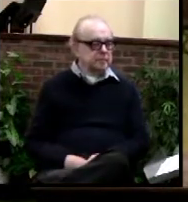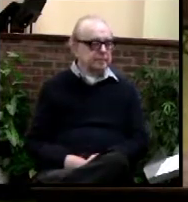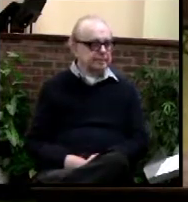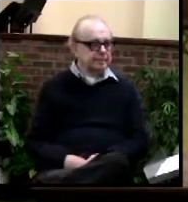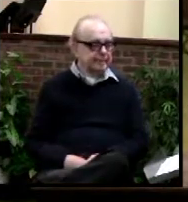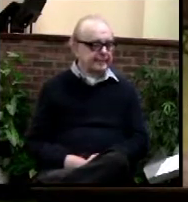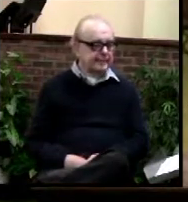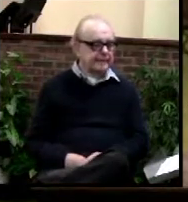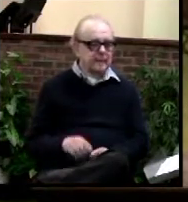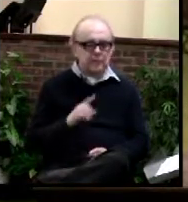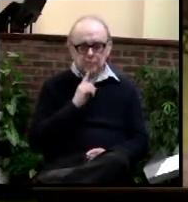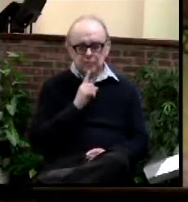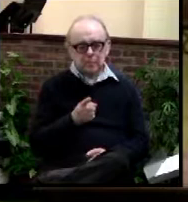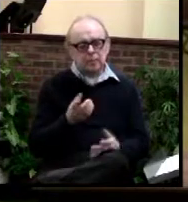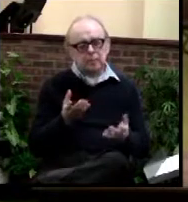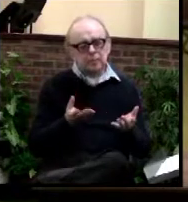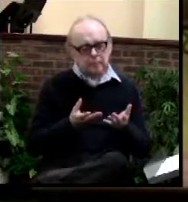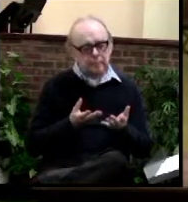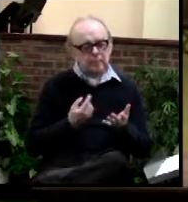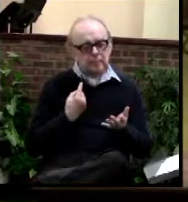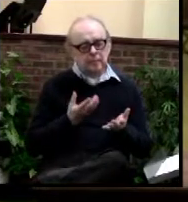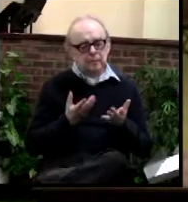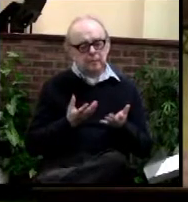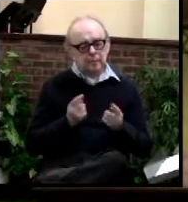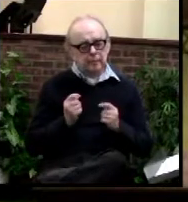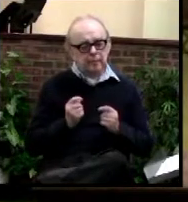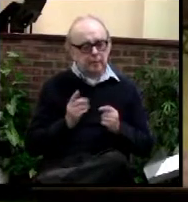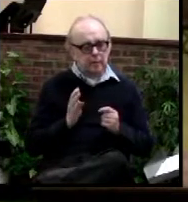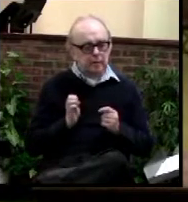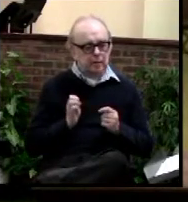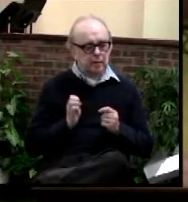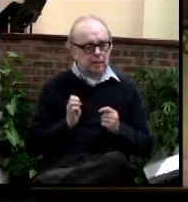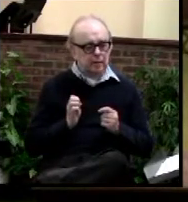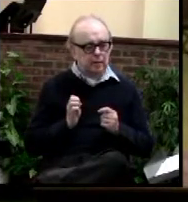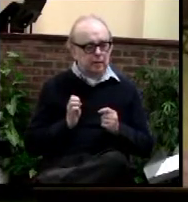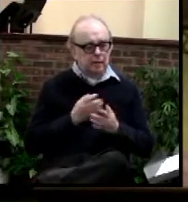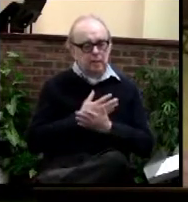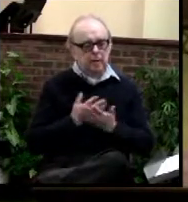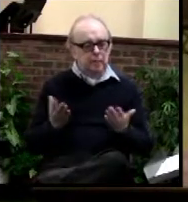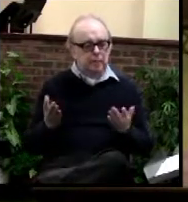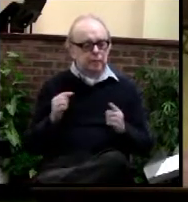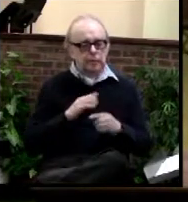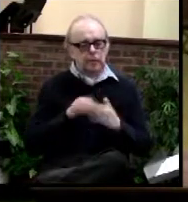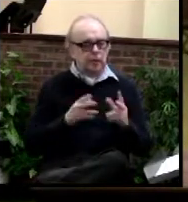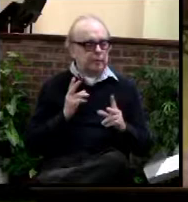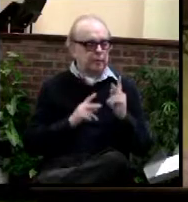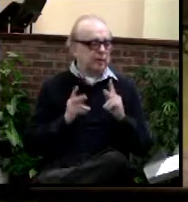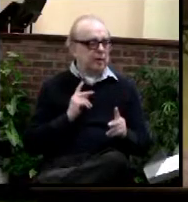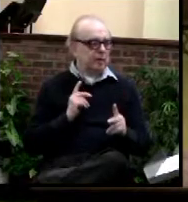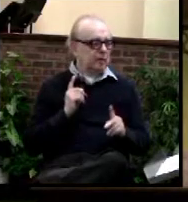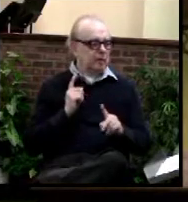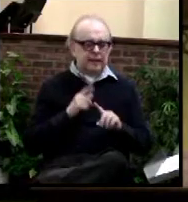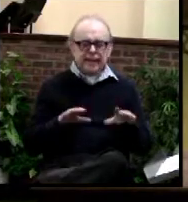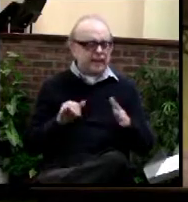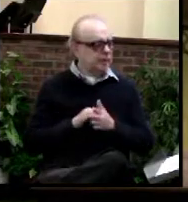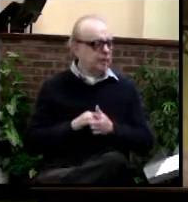is we just want to just try to be everything to all people. And we can't do that,